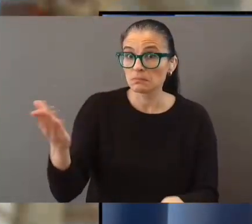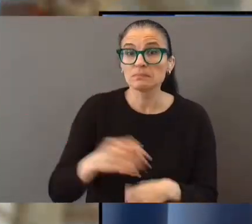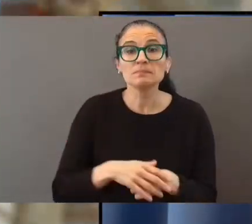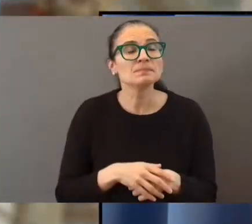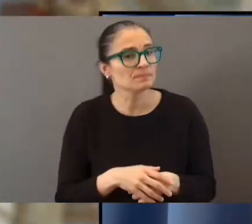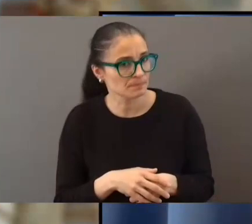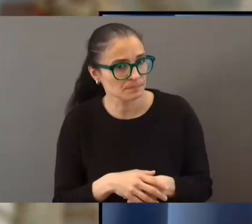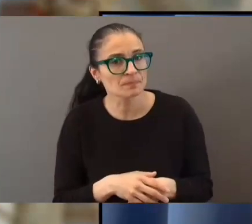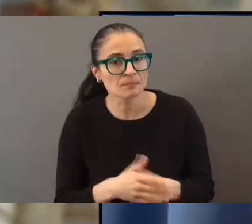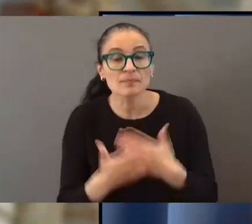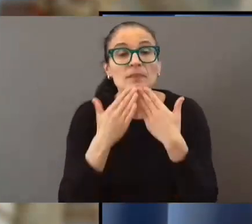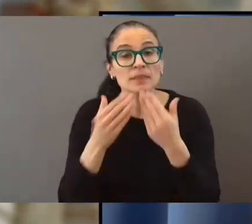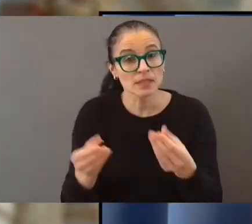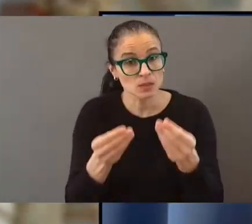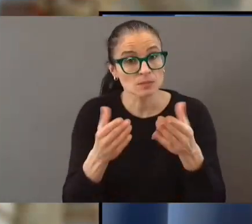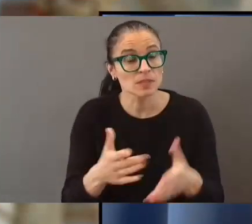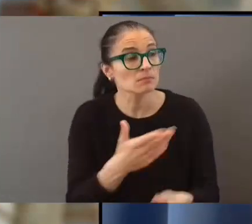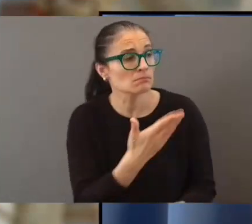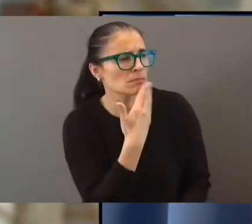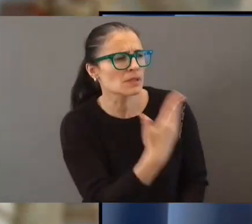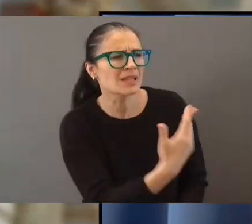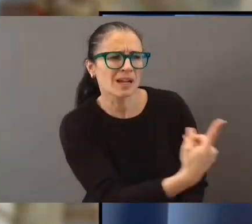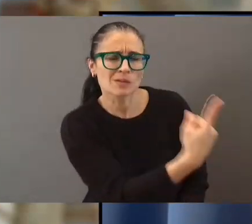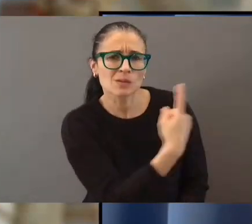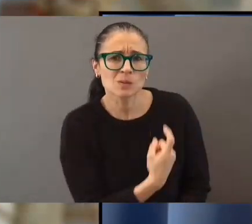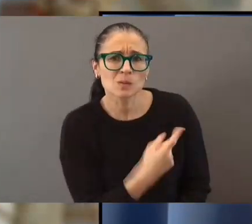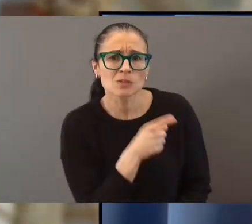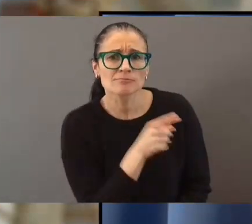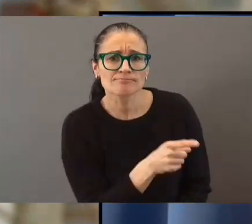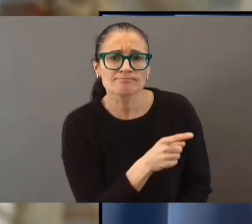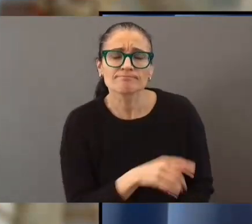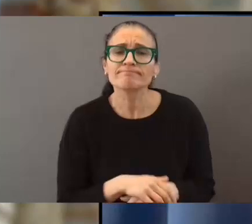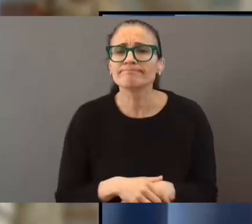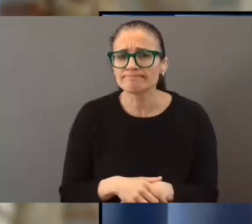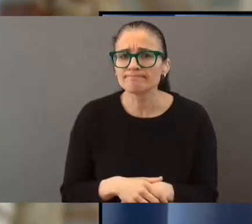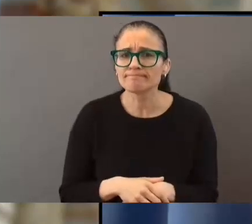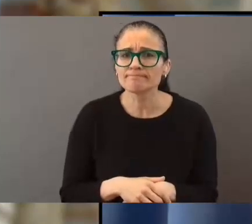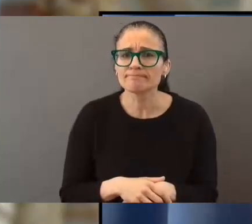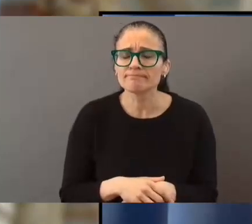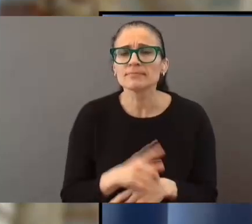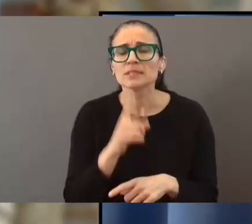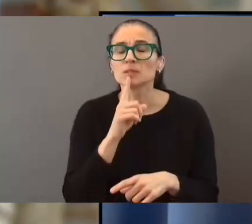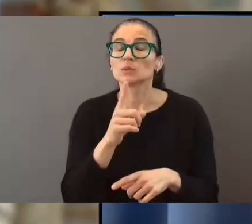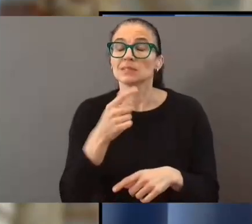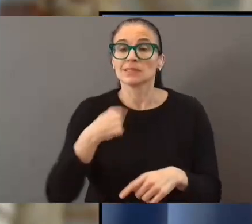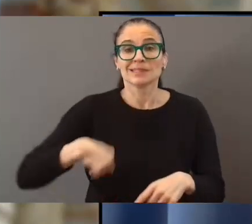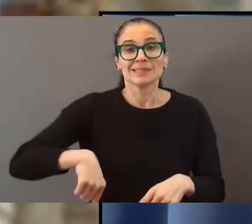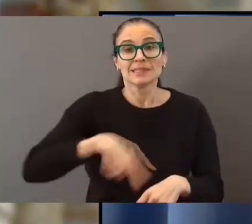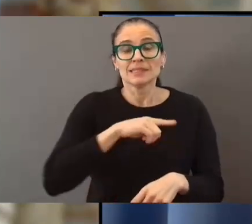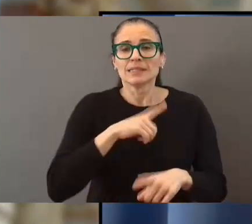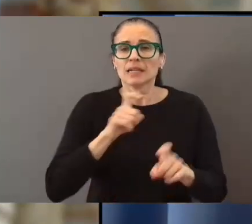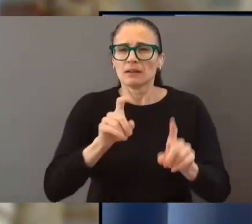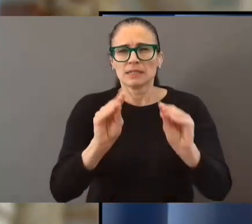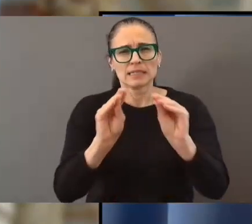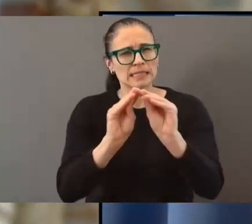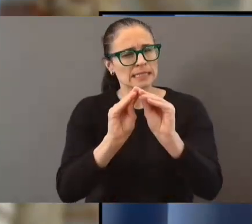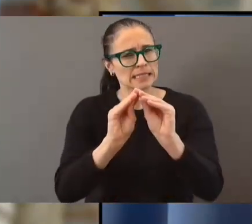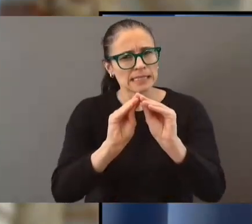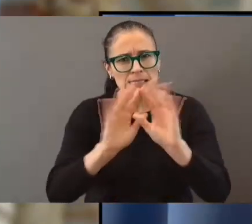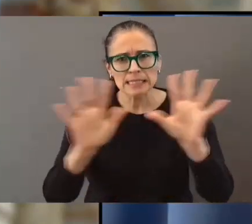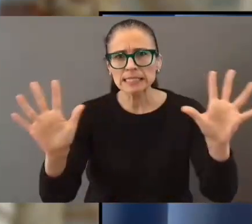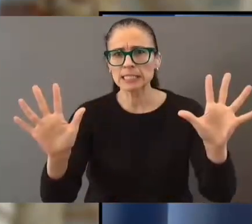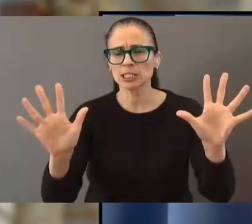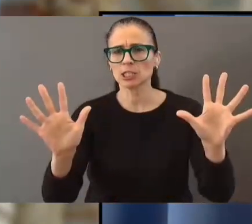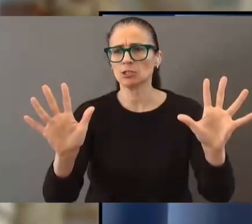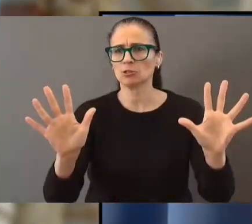for this question. I think it's really important that we have very clear direction and answers, particularly